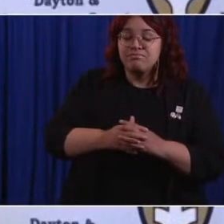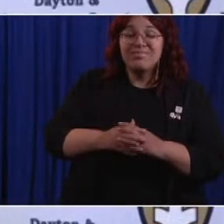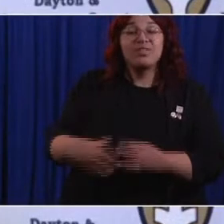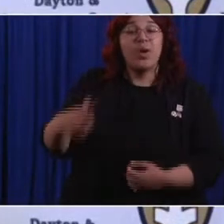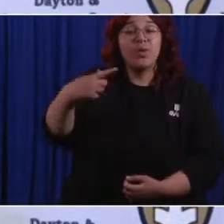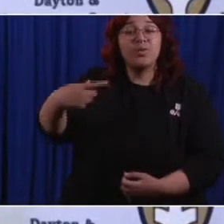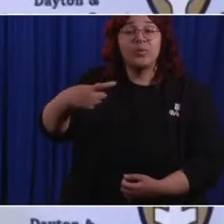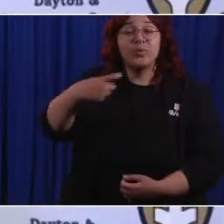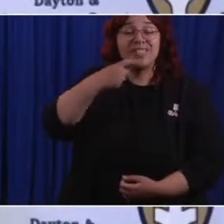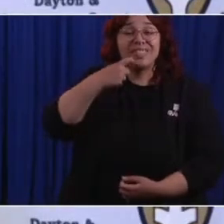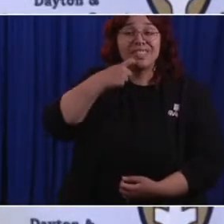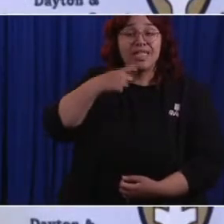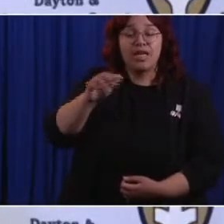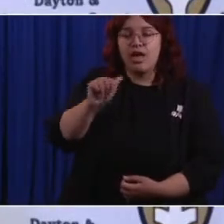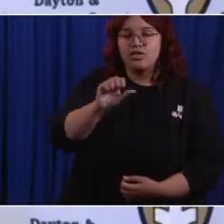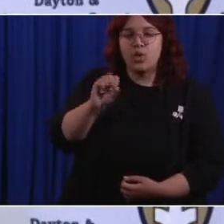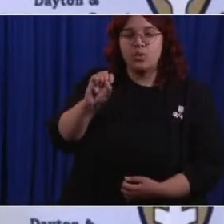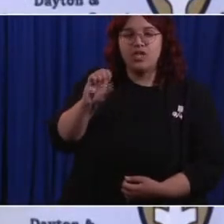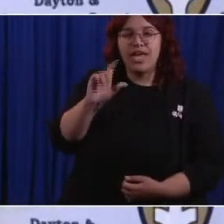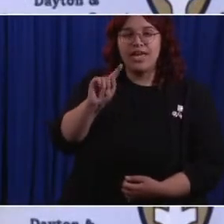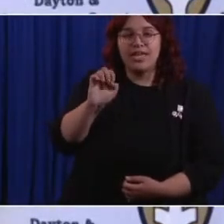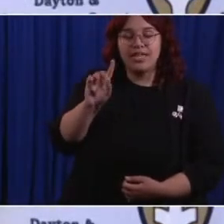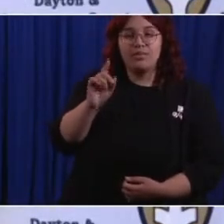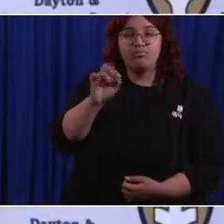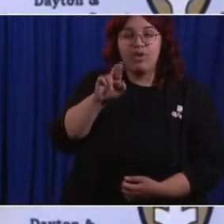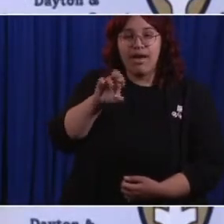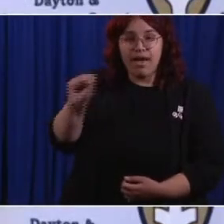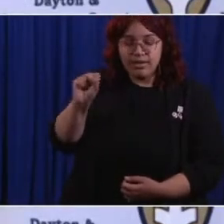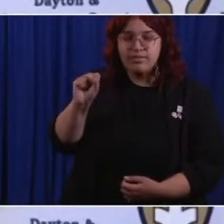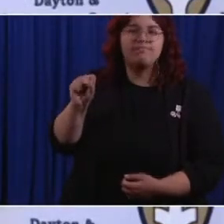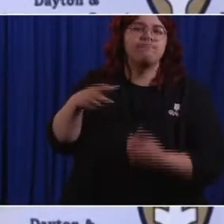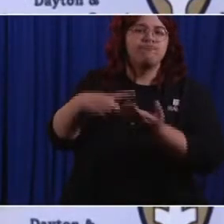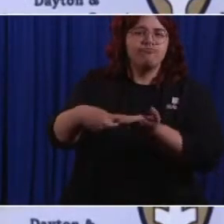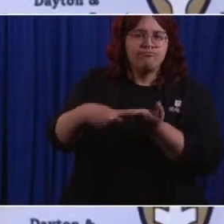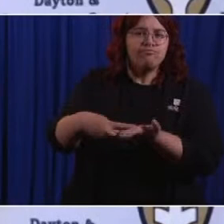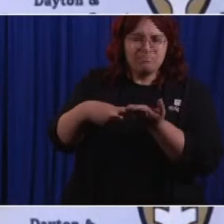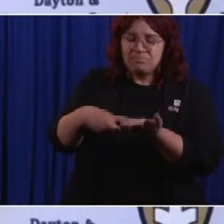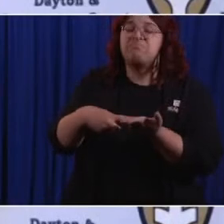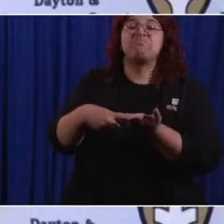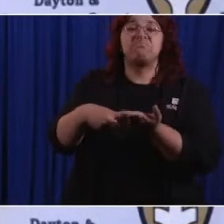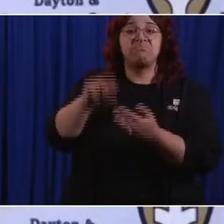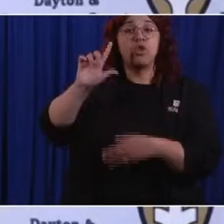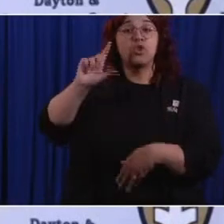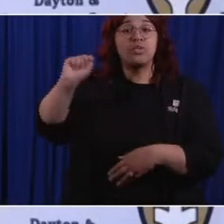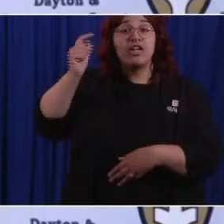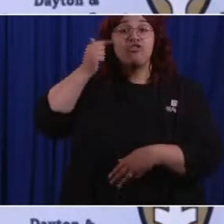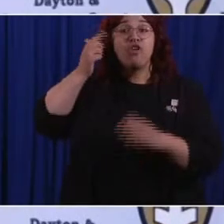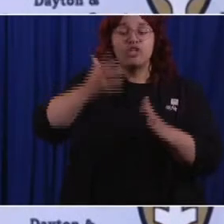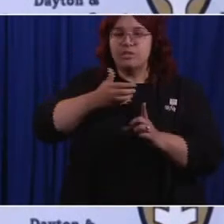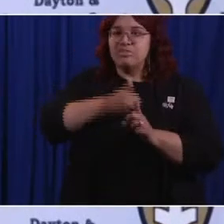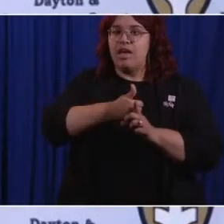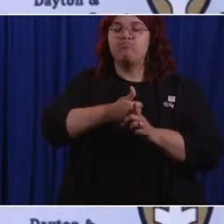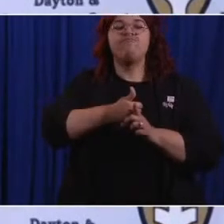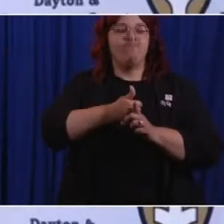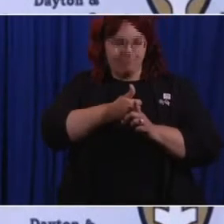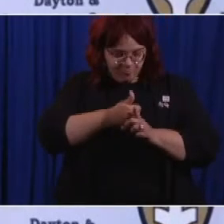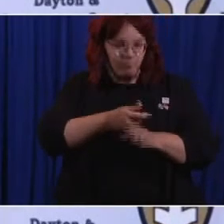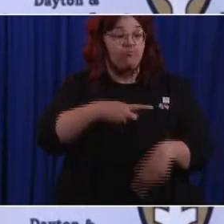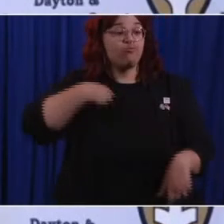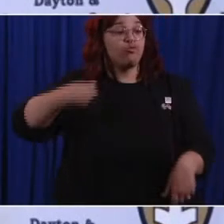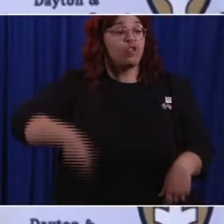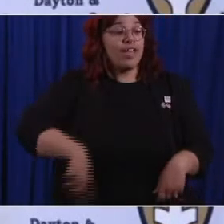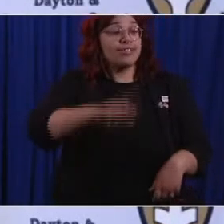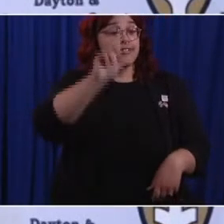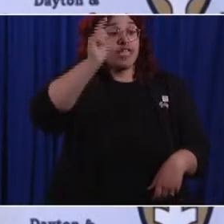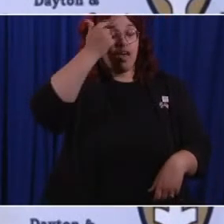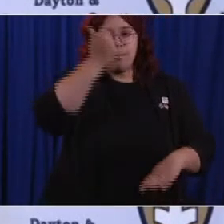Press that he holds the Chinese government responsible for the coronavirus crisis. And I wanted to know whether